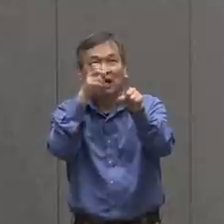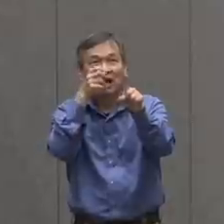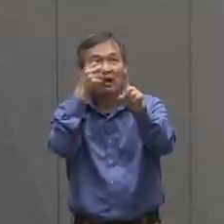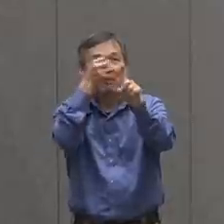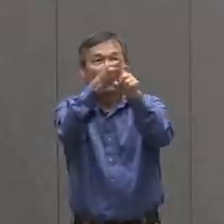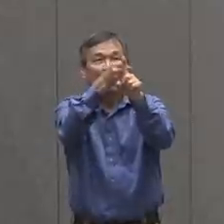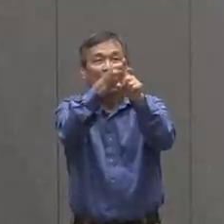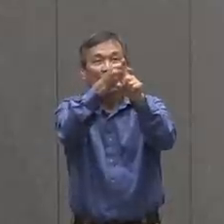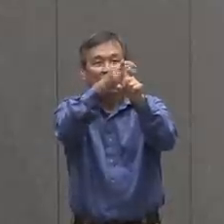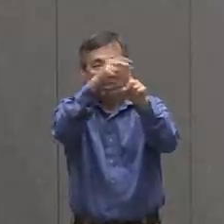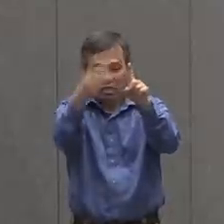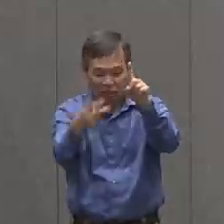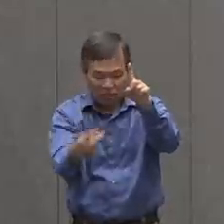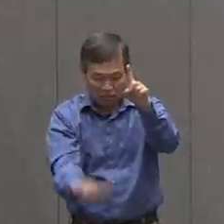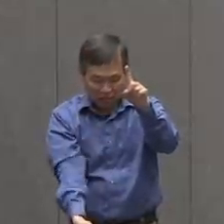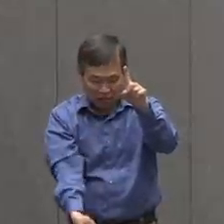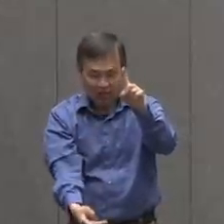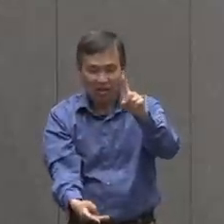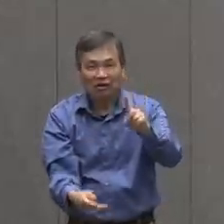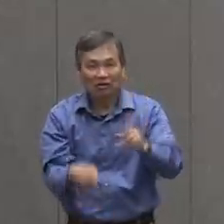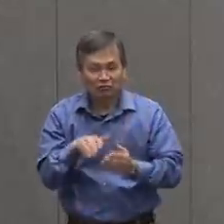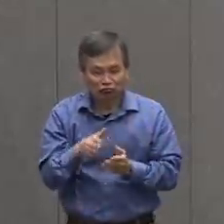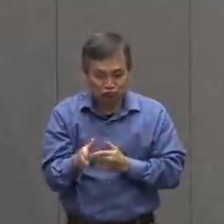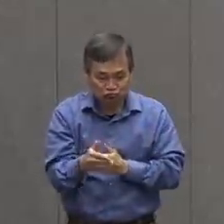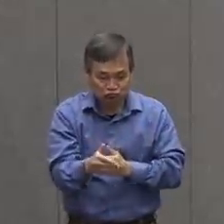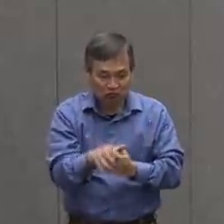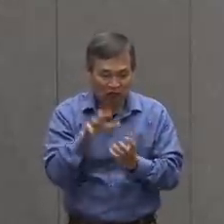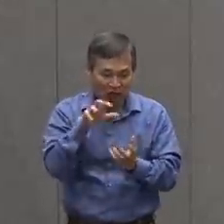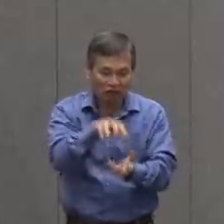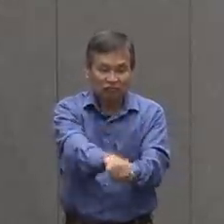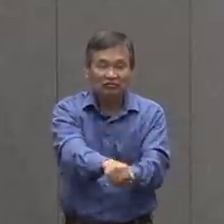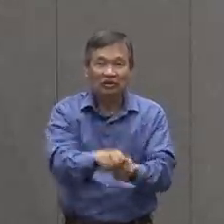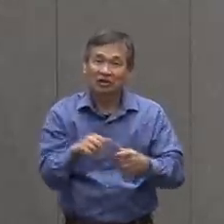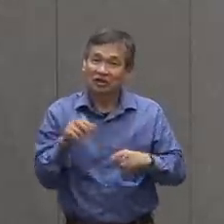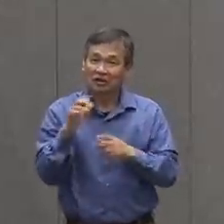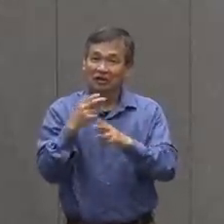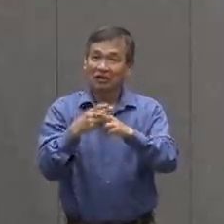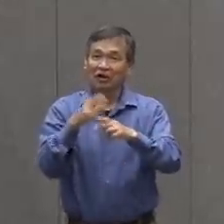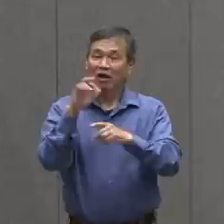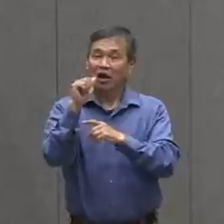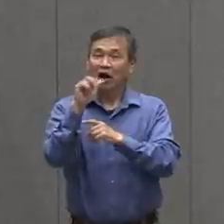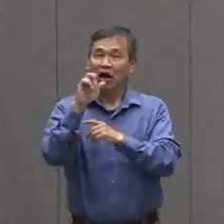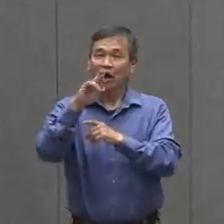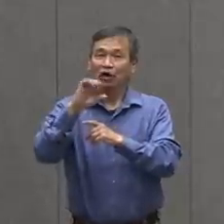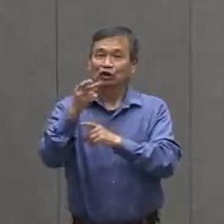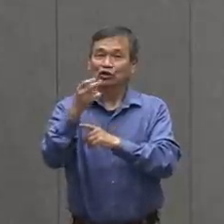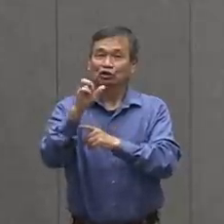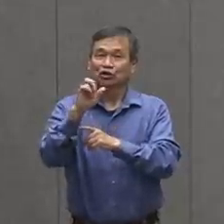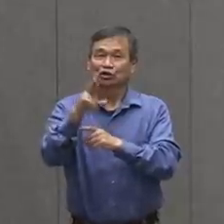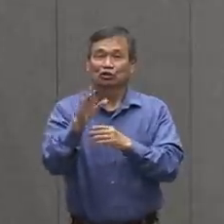I never knew that about archerfish. Pretty neat.